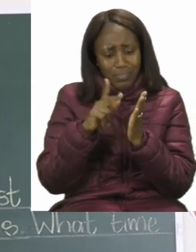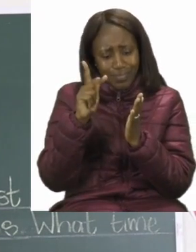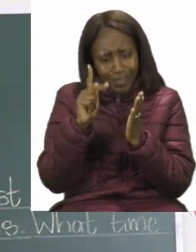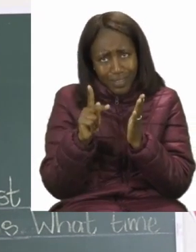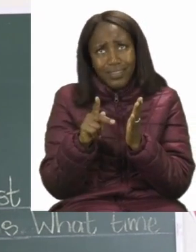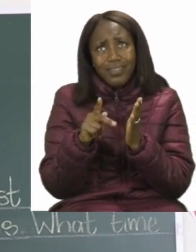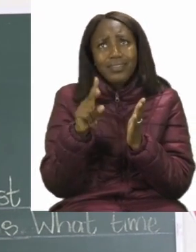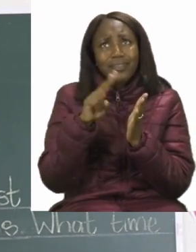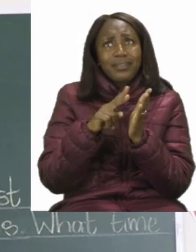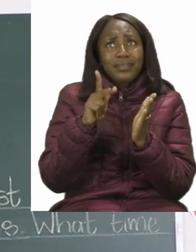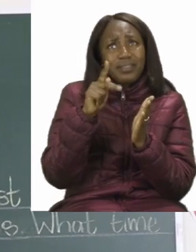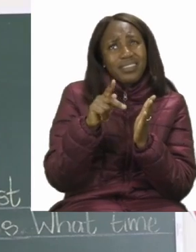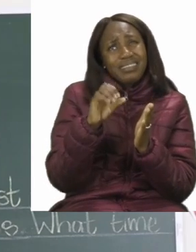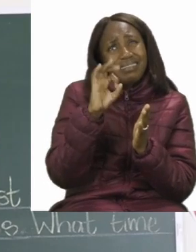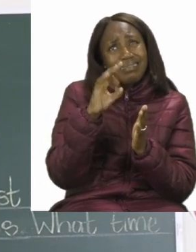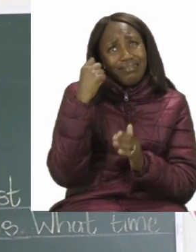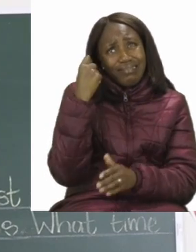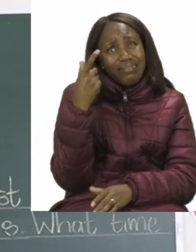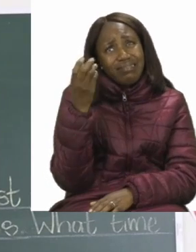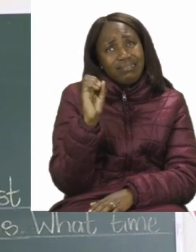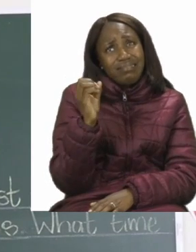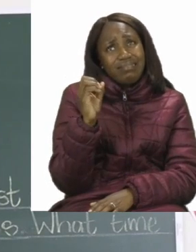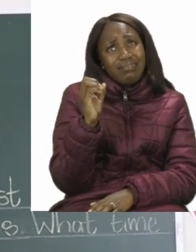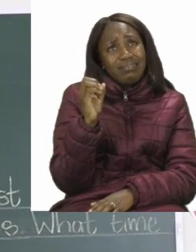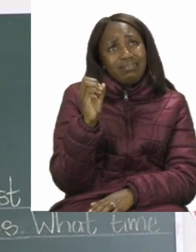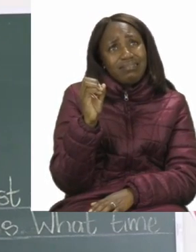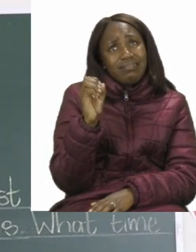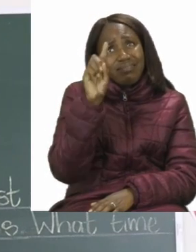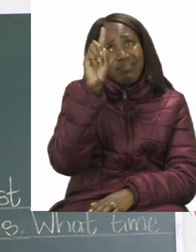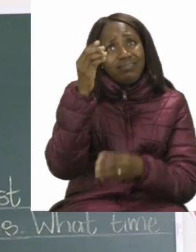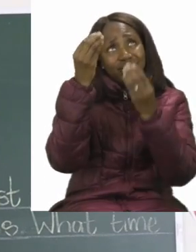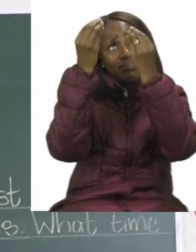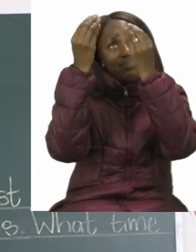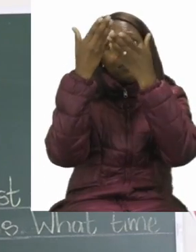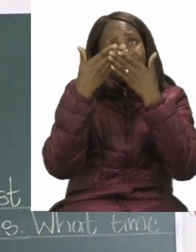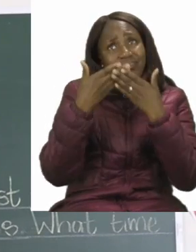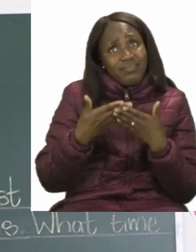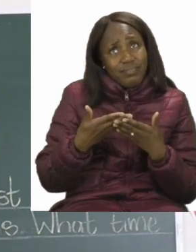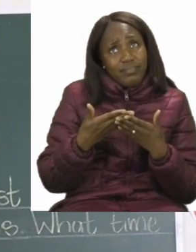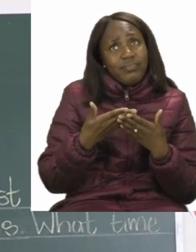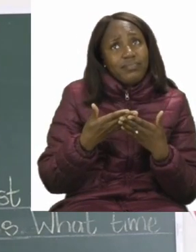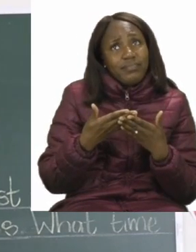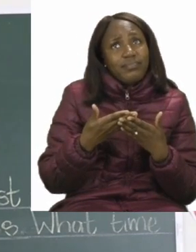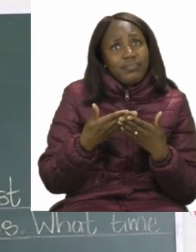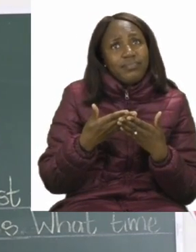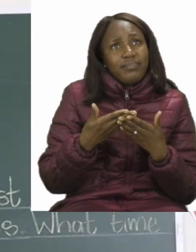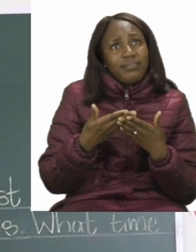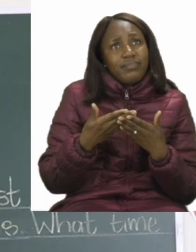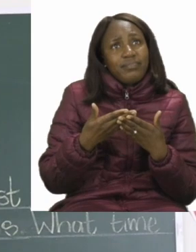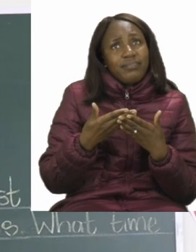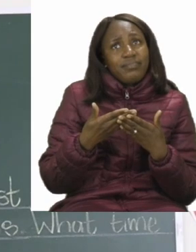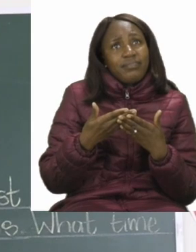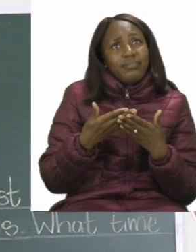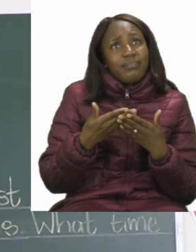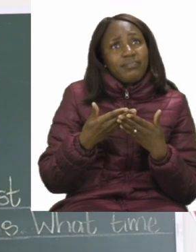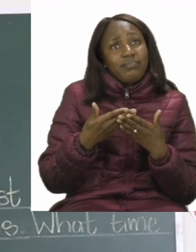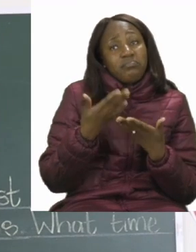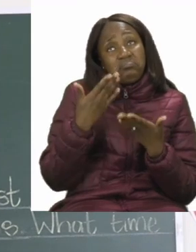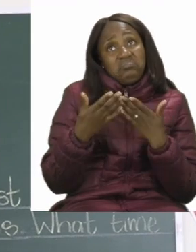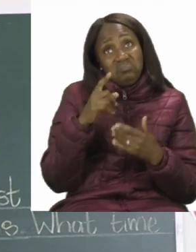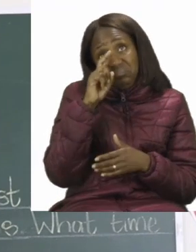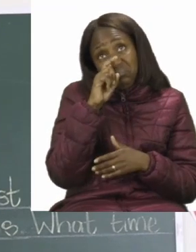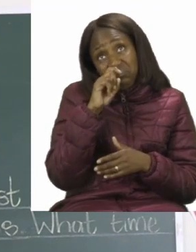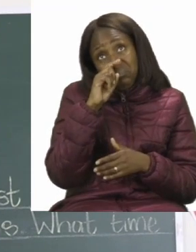And if you still have trouble, you can always ask a grown-up or a bigger sibling